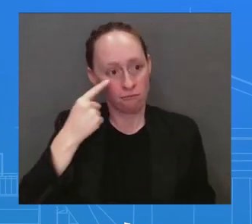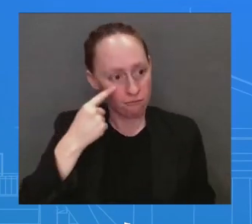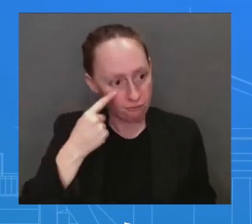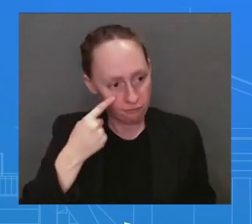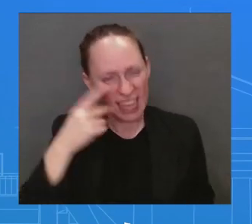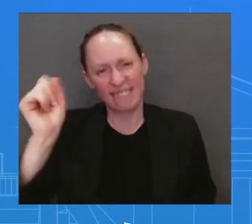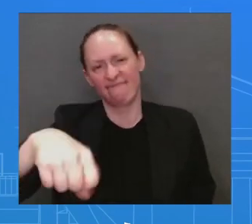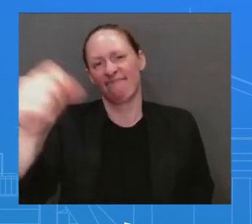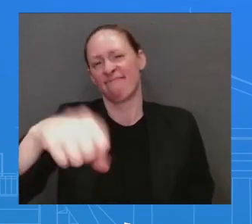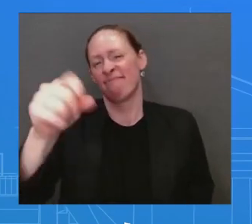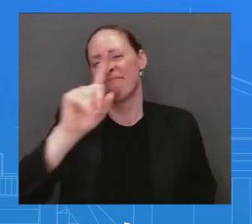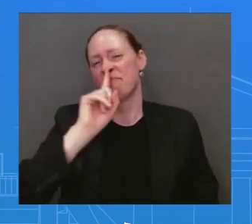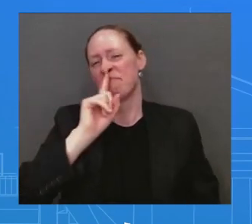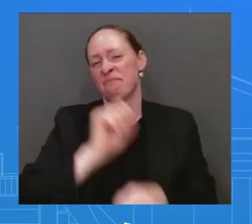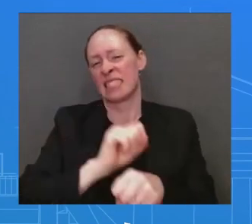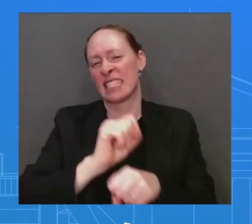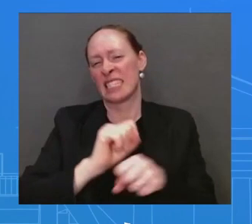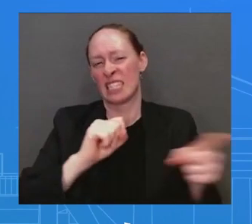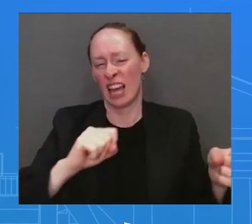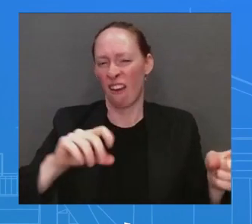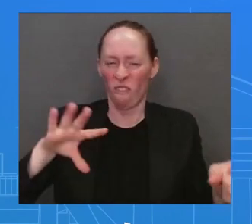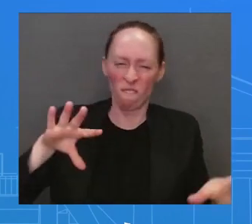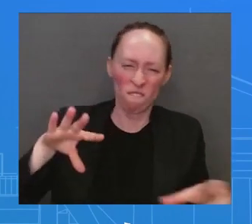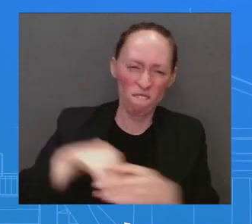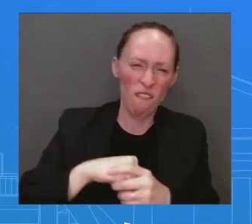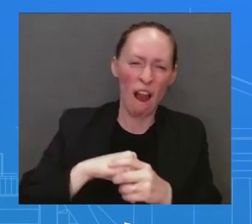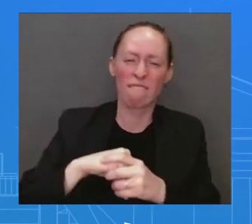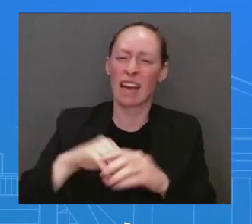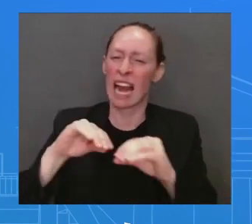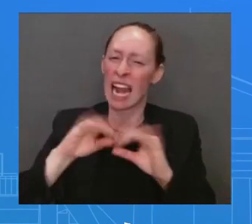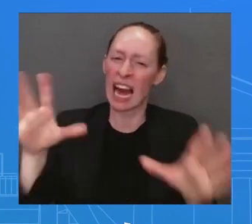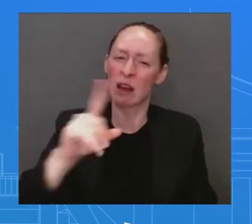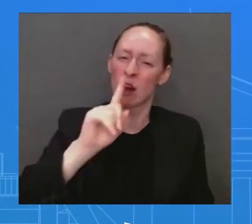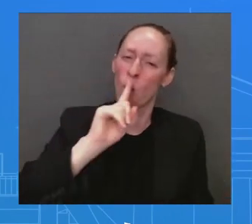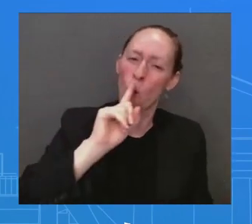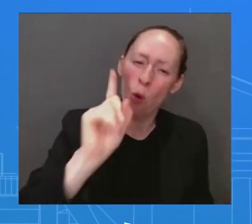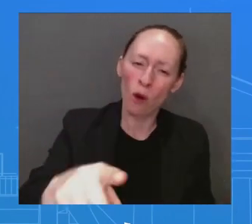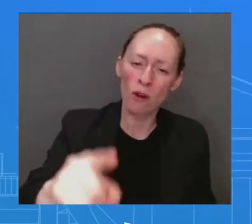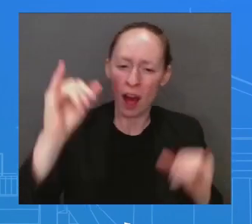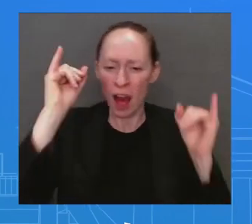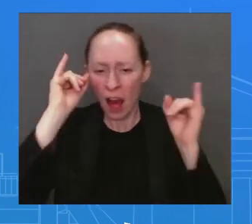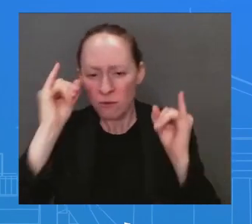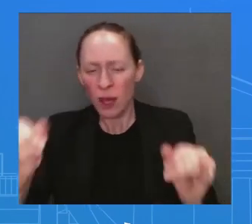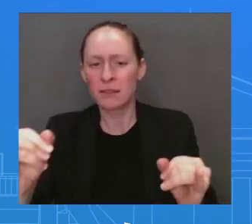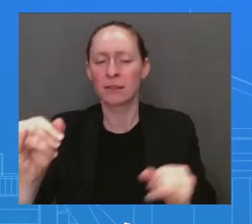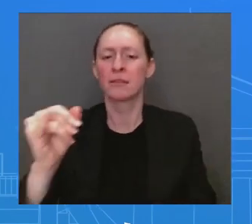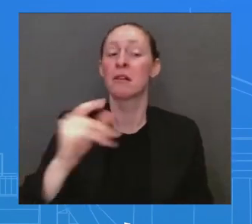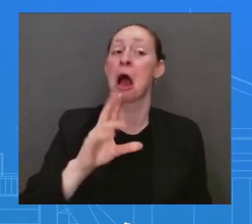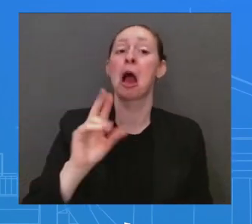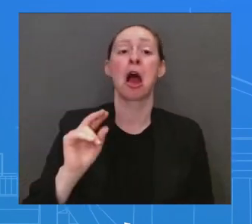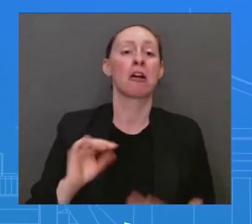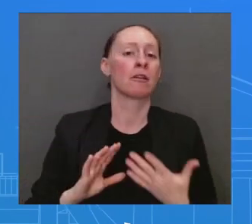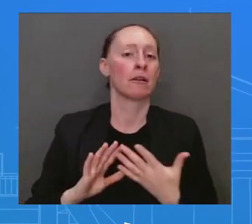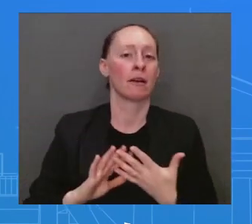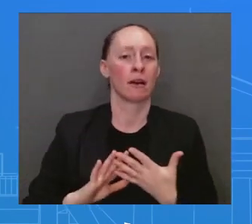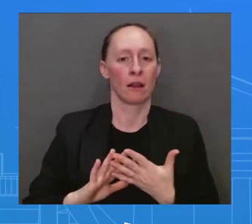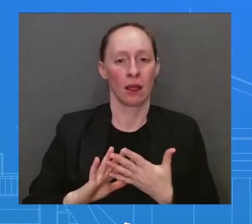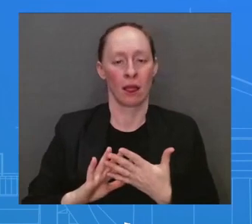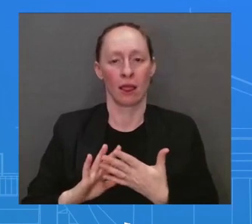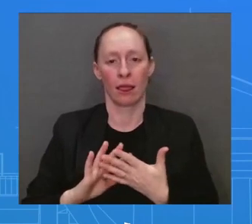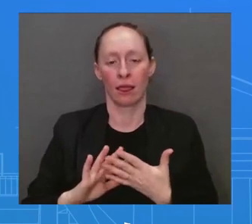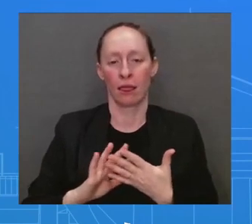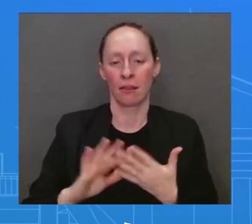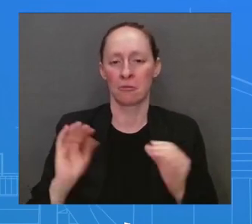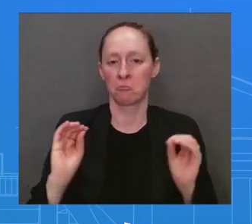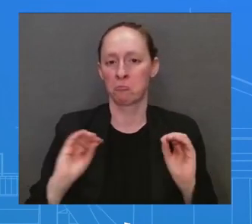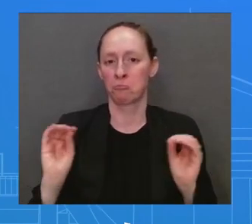or participating or directing the attacks of October 7th. But as I said, broadly complicit, no question about